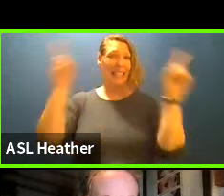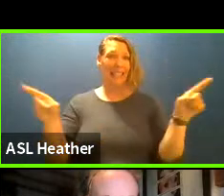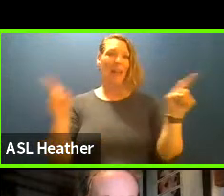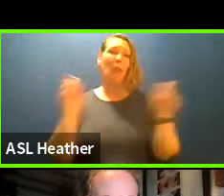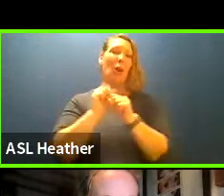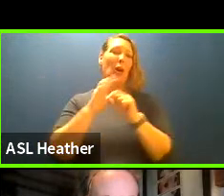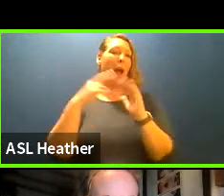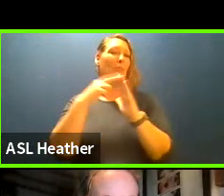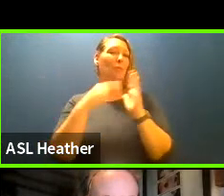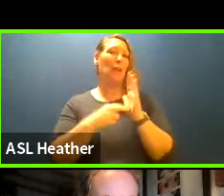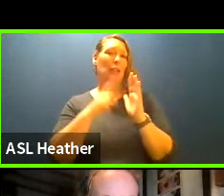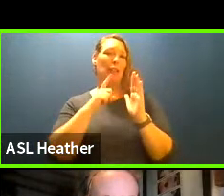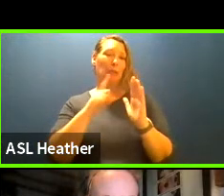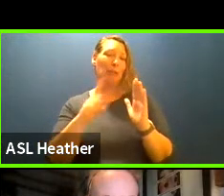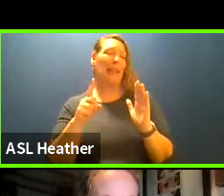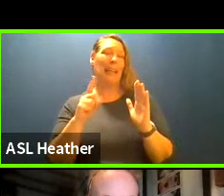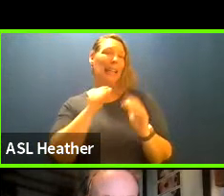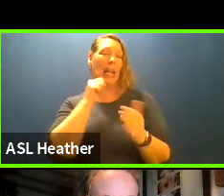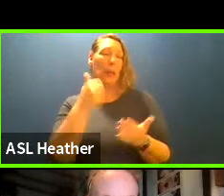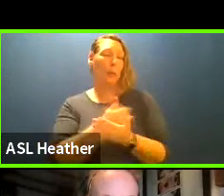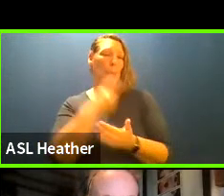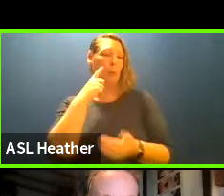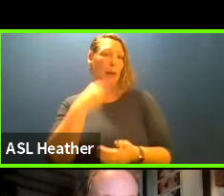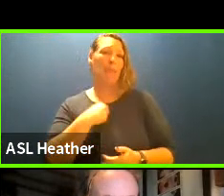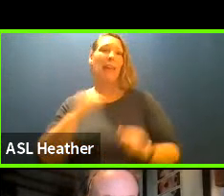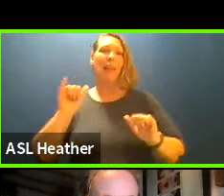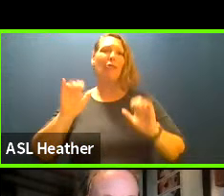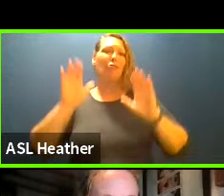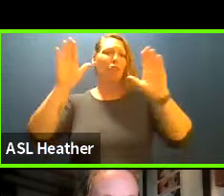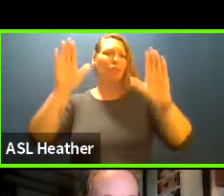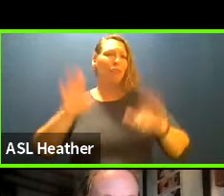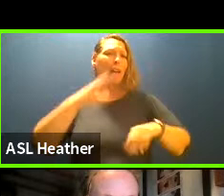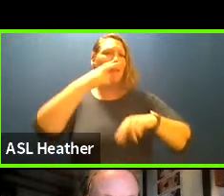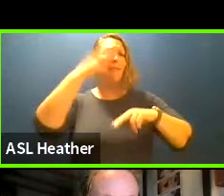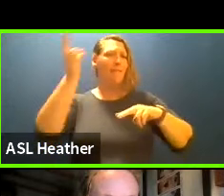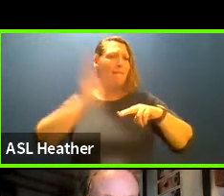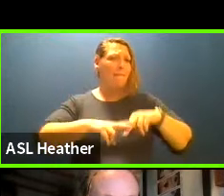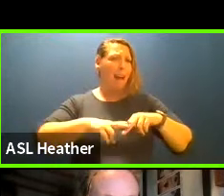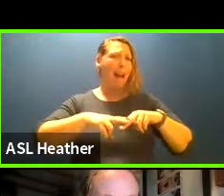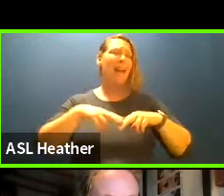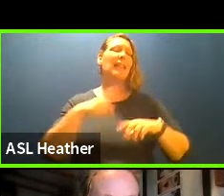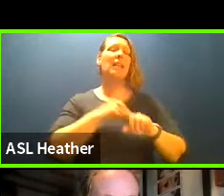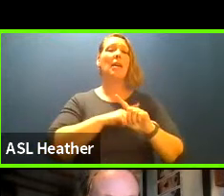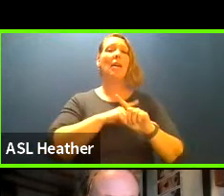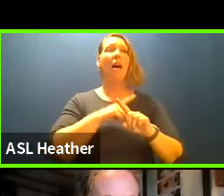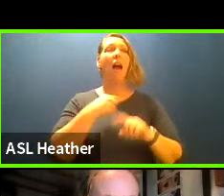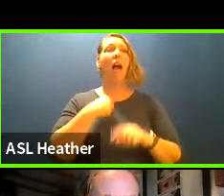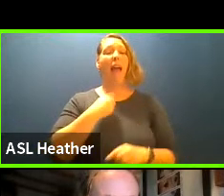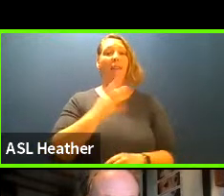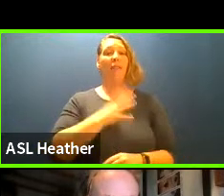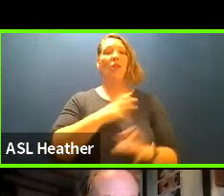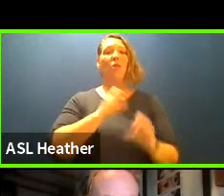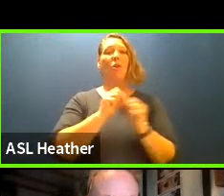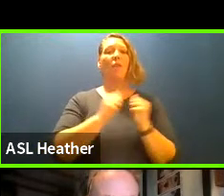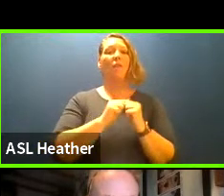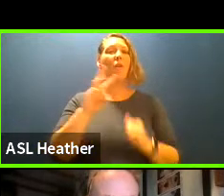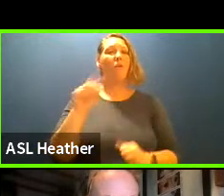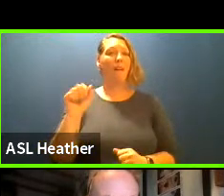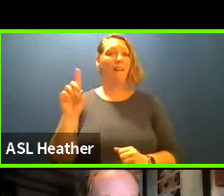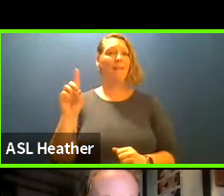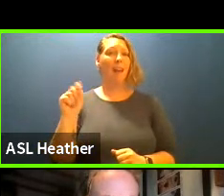bridges is nothing new for me, which was a really great and fun project. I officially work for WSDOT.